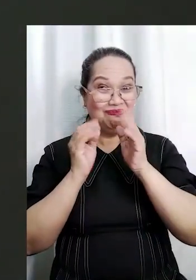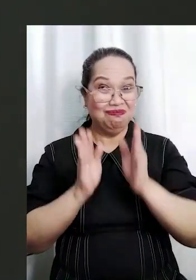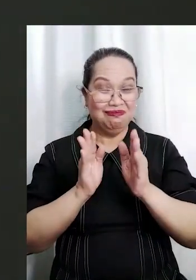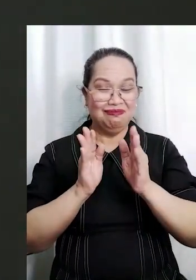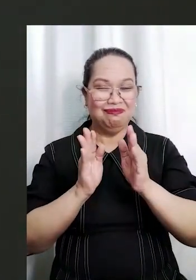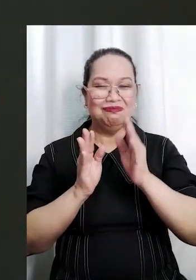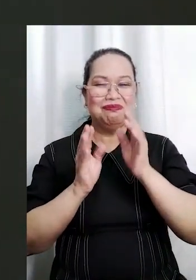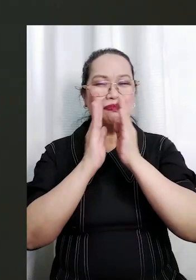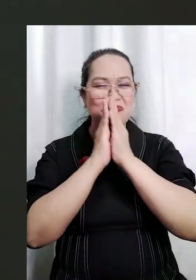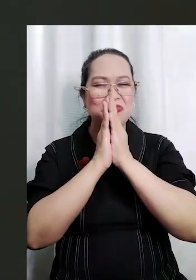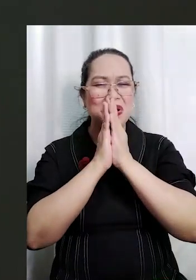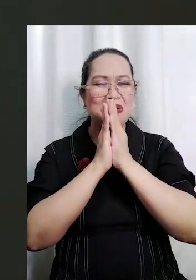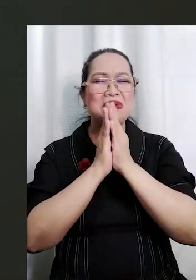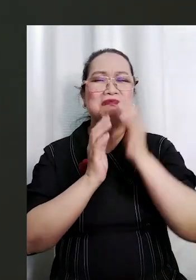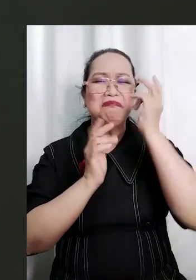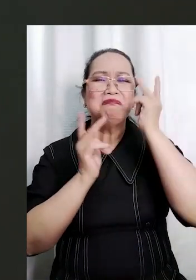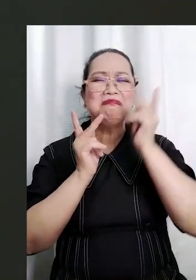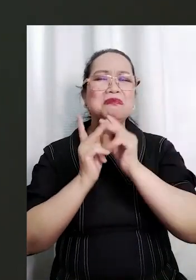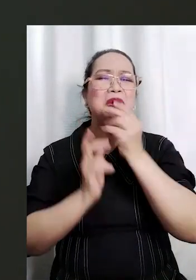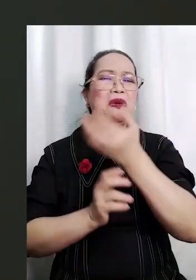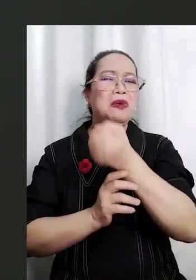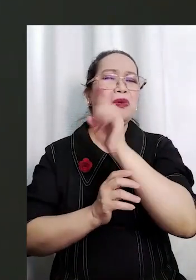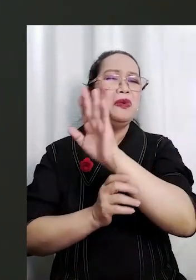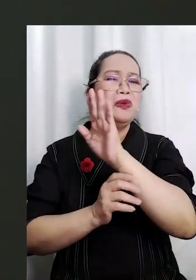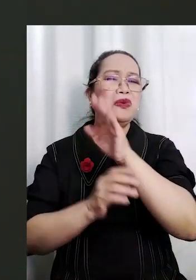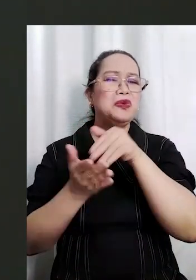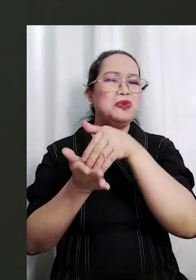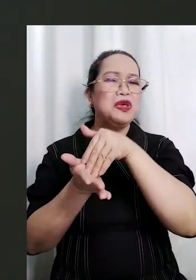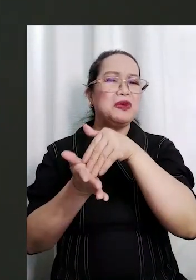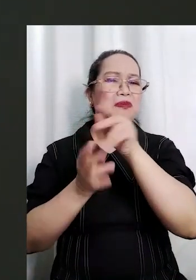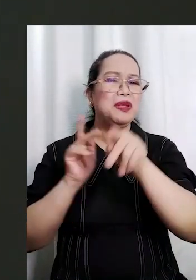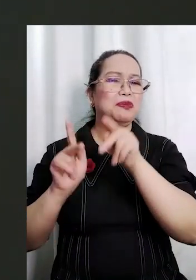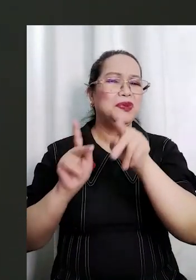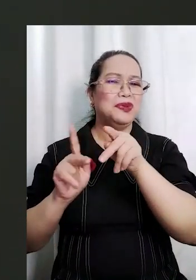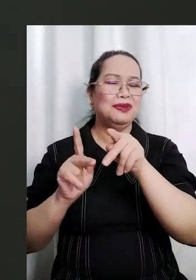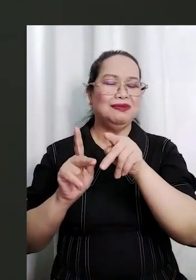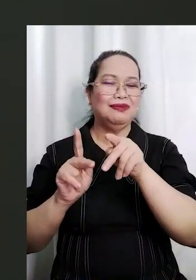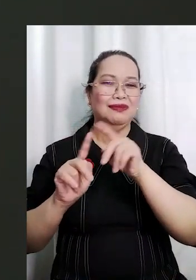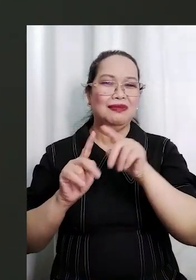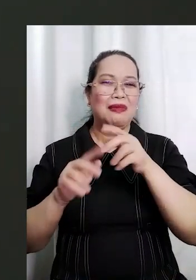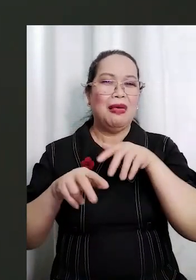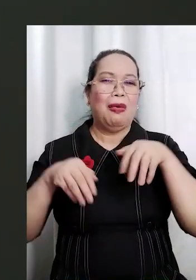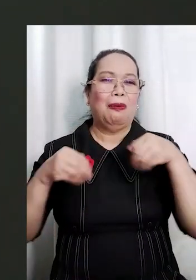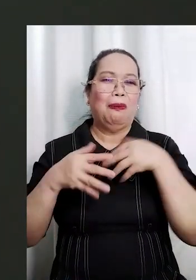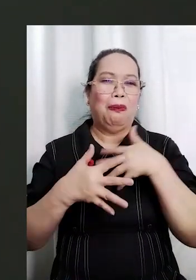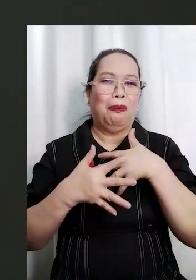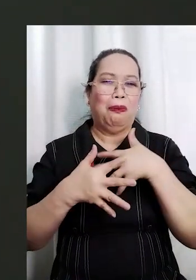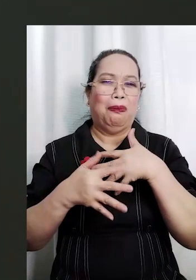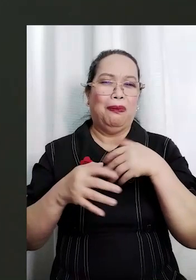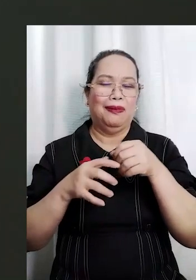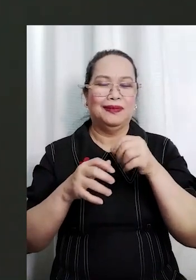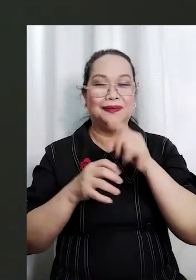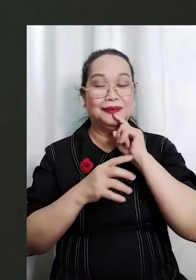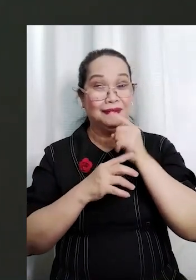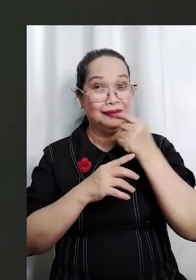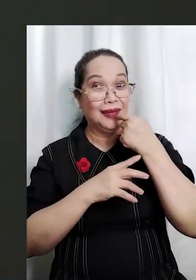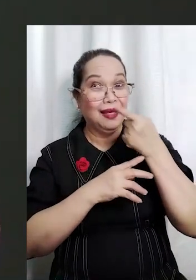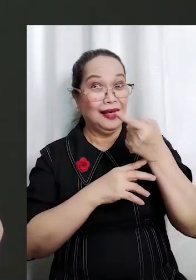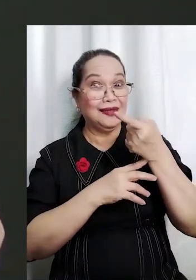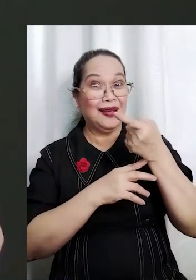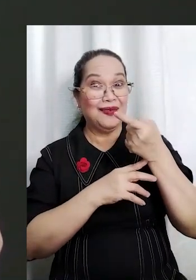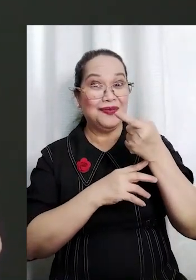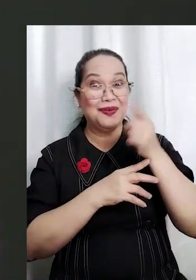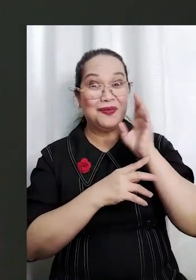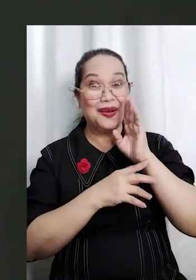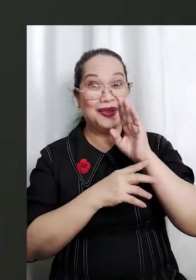prayer is only for the weak and for the coward. Pero ang sabi po ng ating kapatid na si Captain